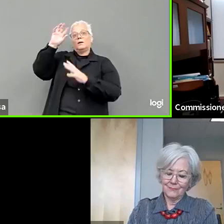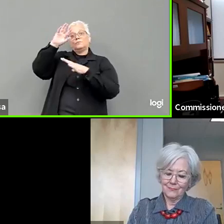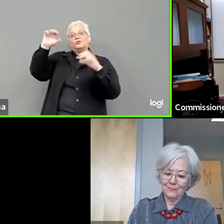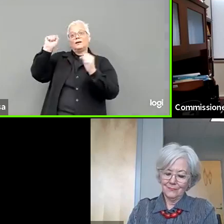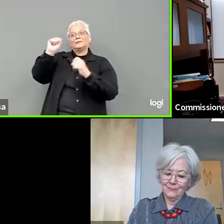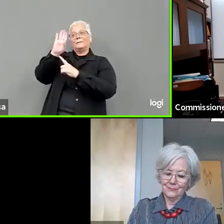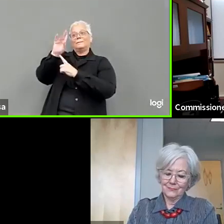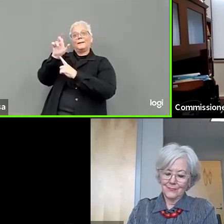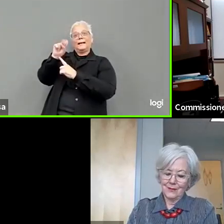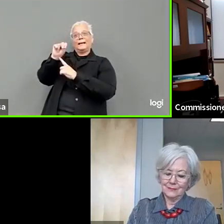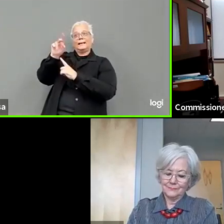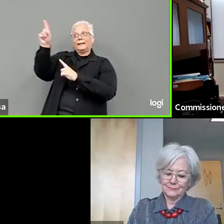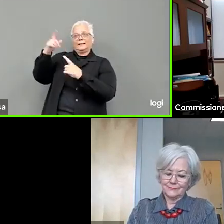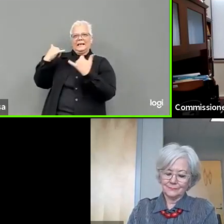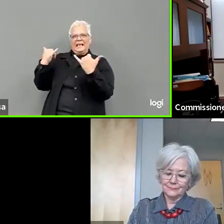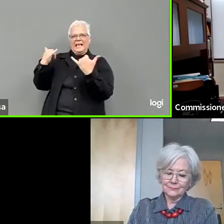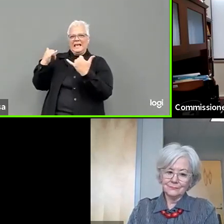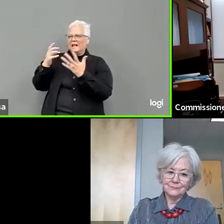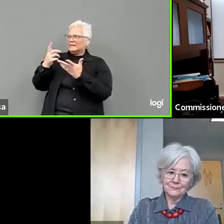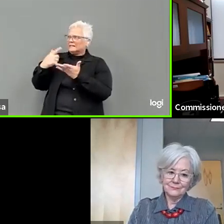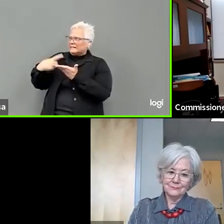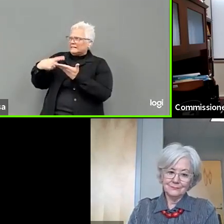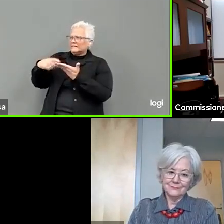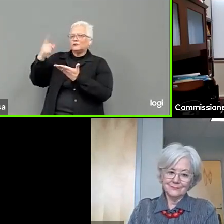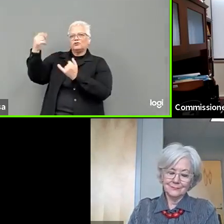city's budget woes caused by COVID?